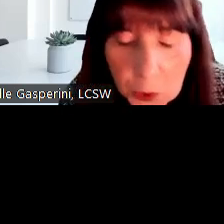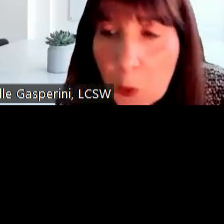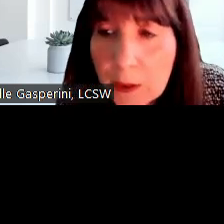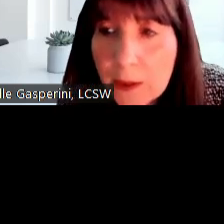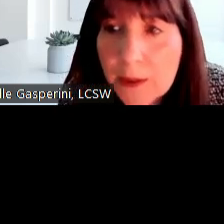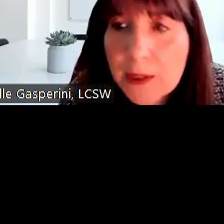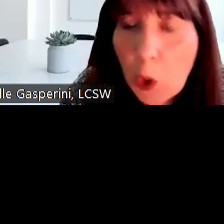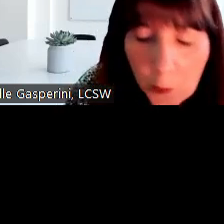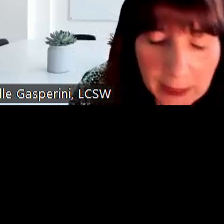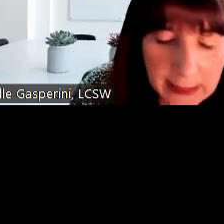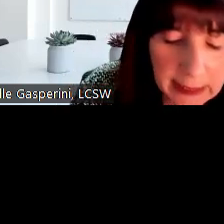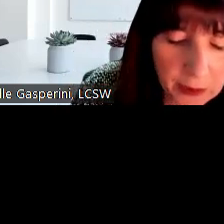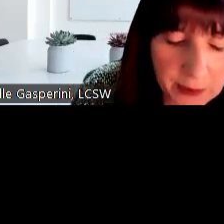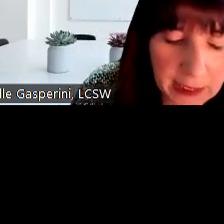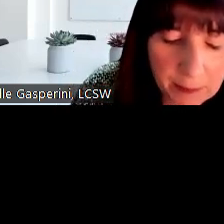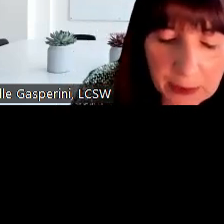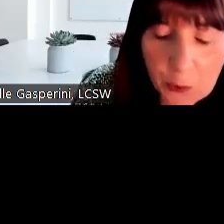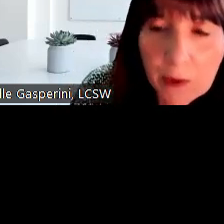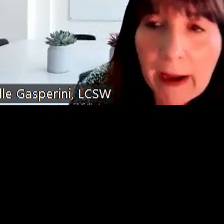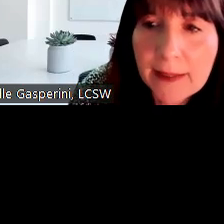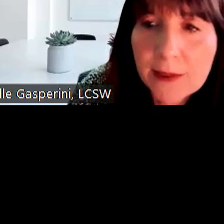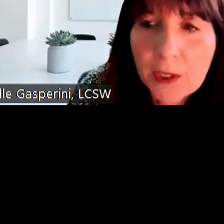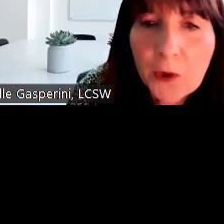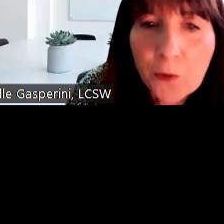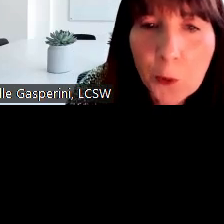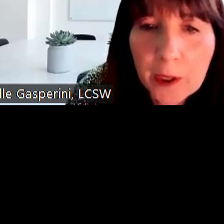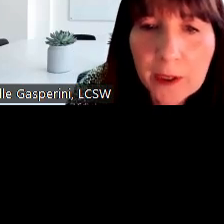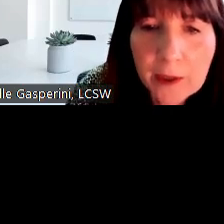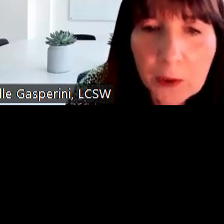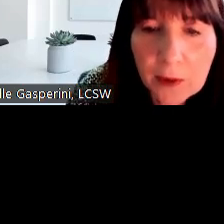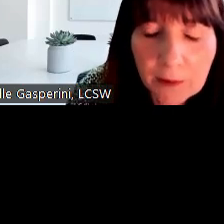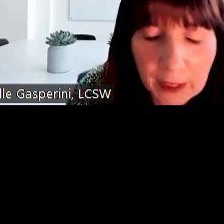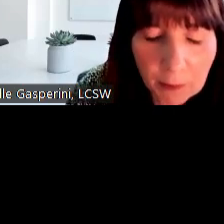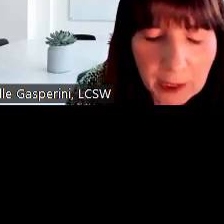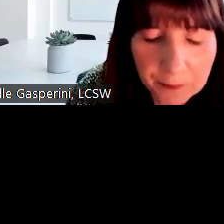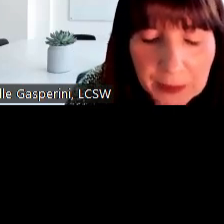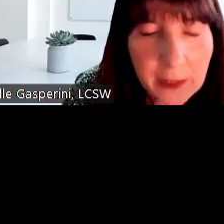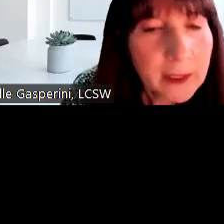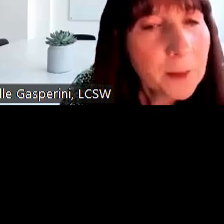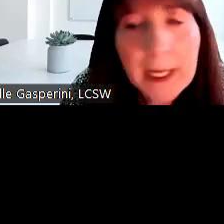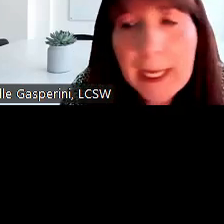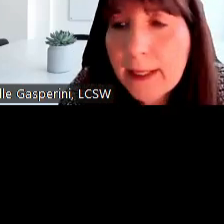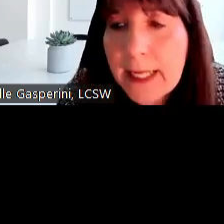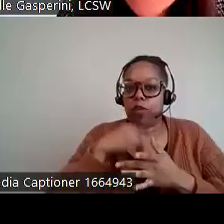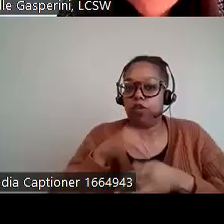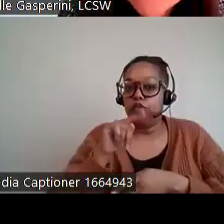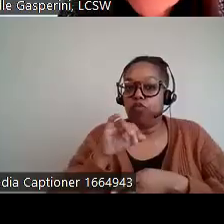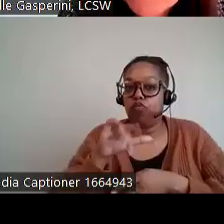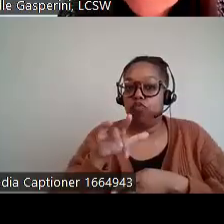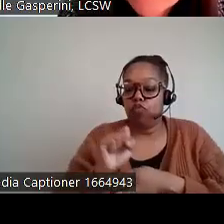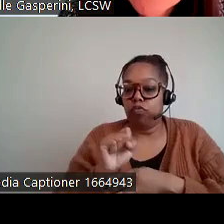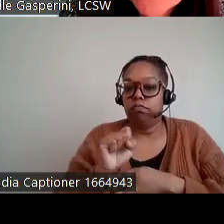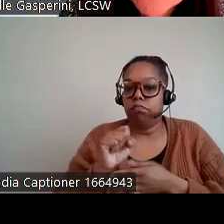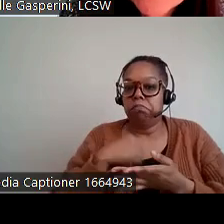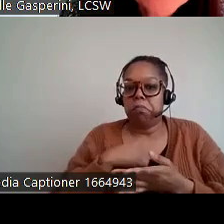some tools, coping skills that can be utilized for the youth and family. The plan is not meant to